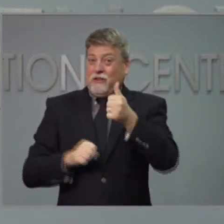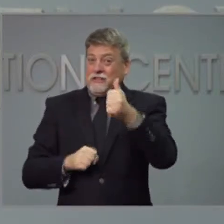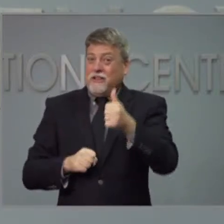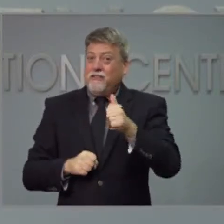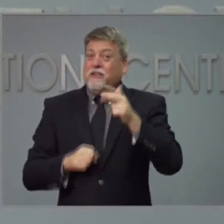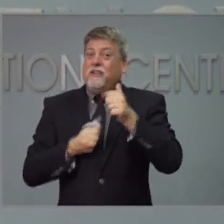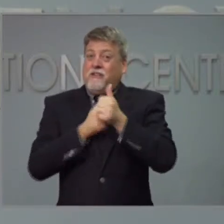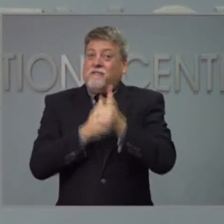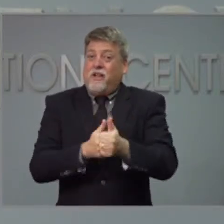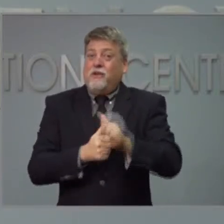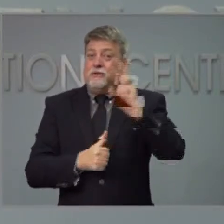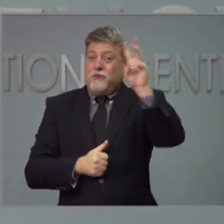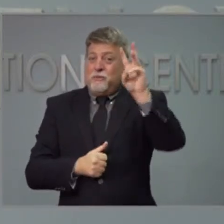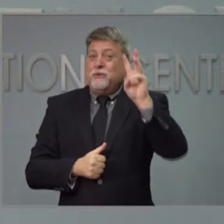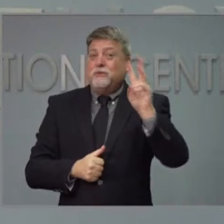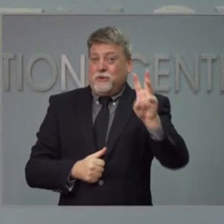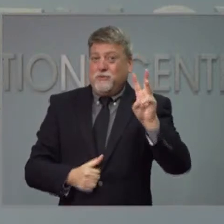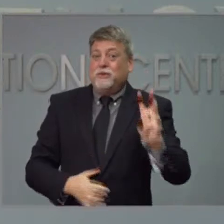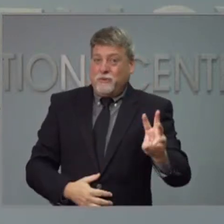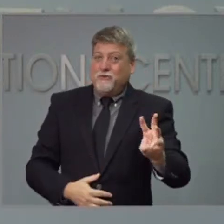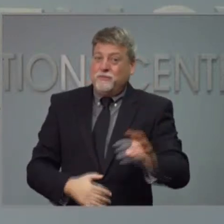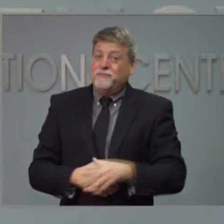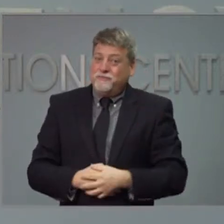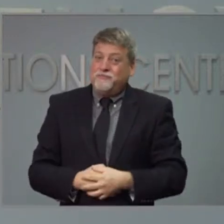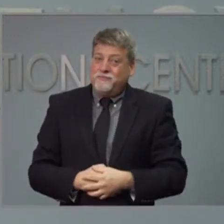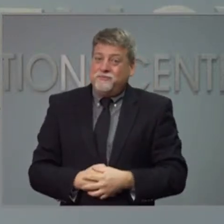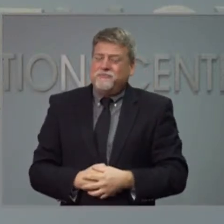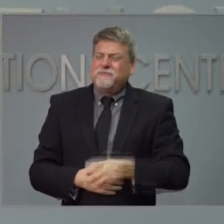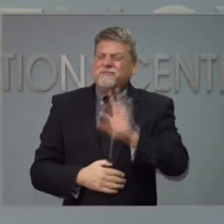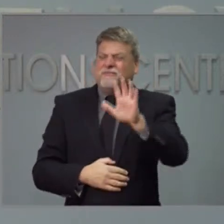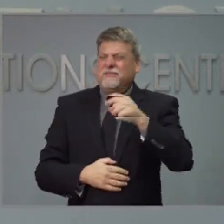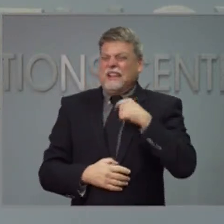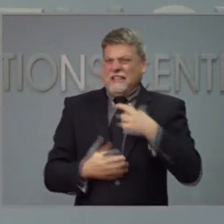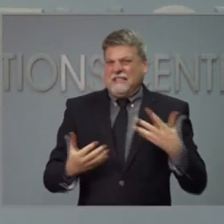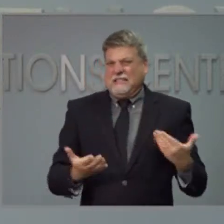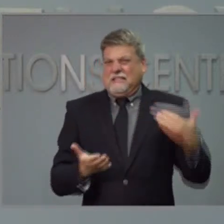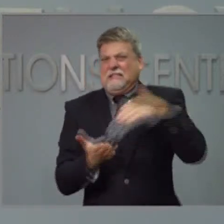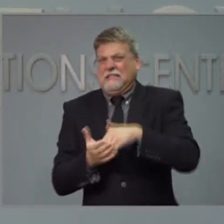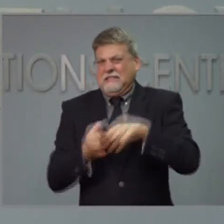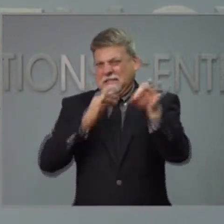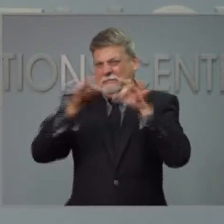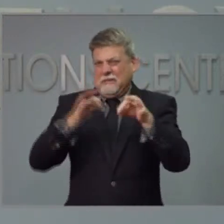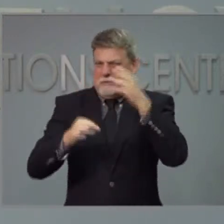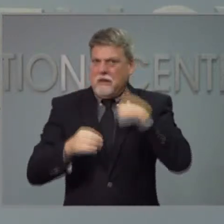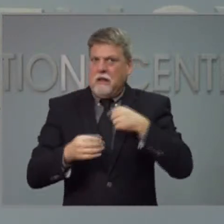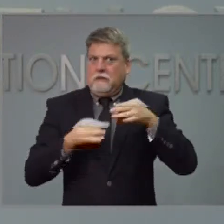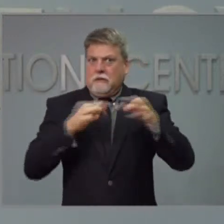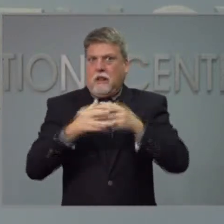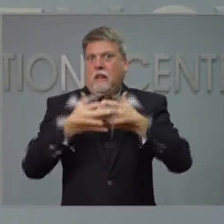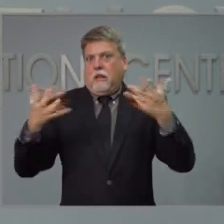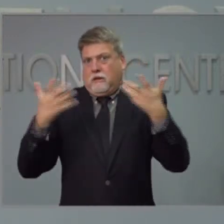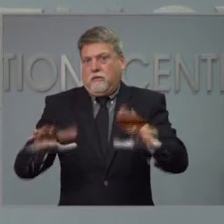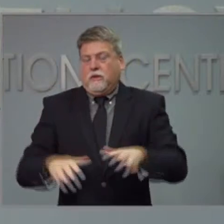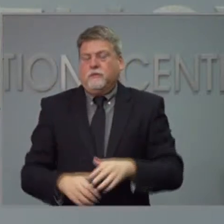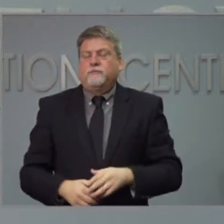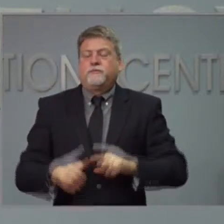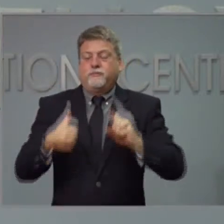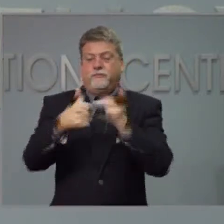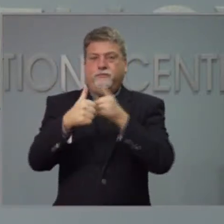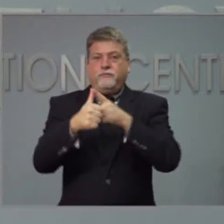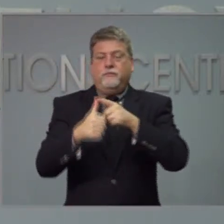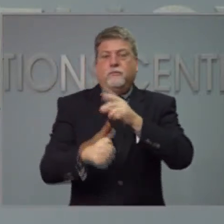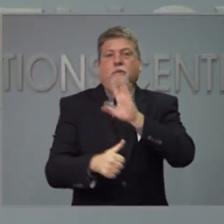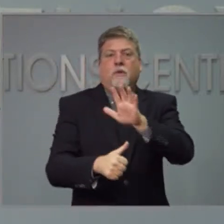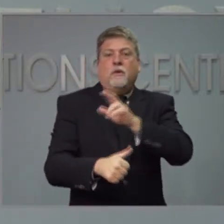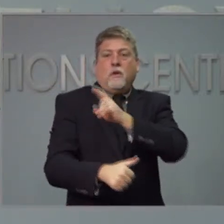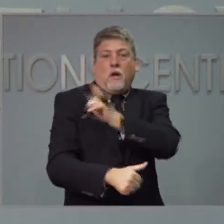lot of information, so I'm going to recap what we went through. First, we're making changes to the COVID dashboard starting tomorrow.